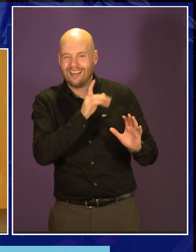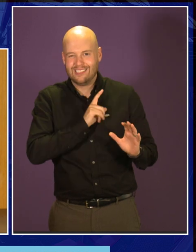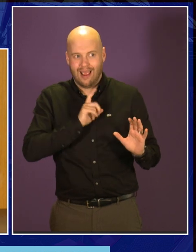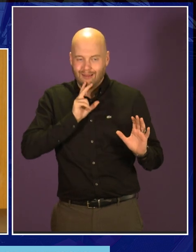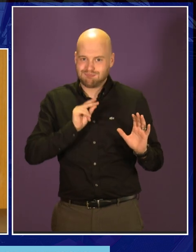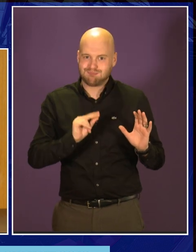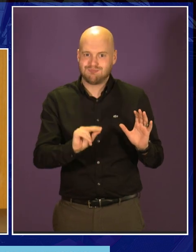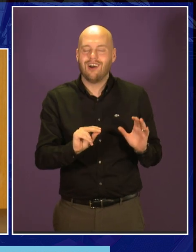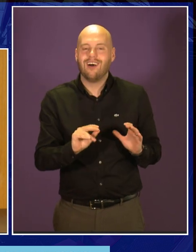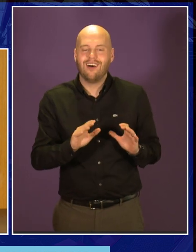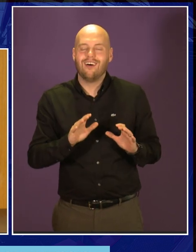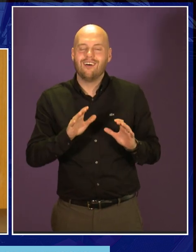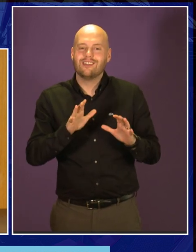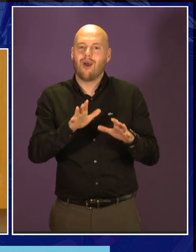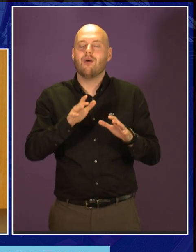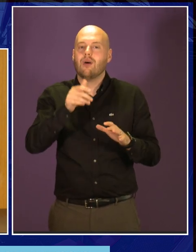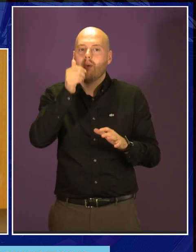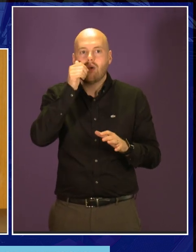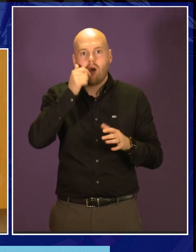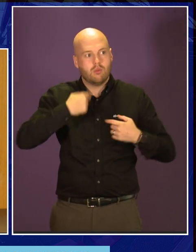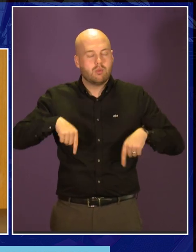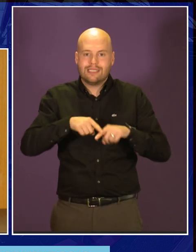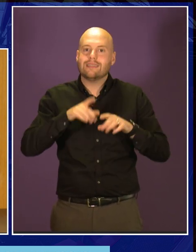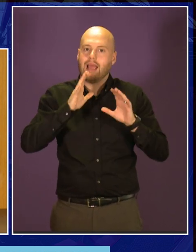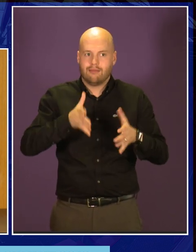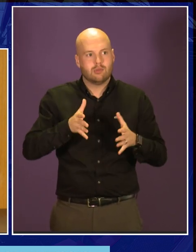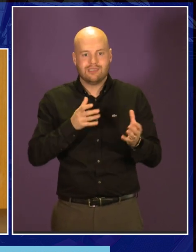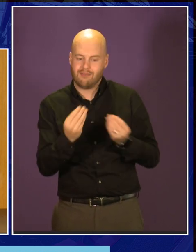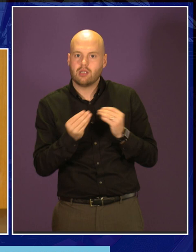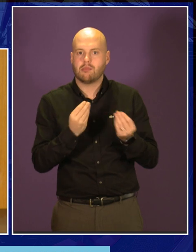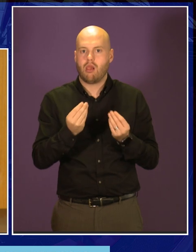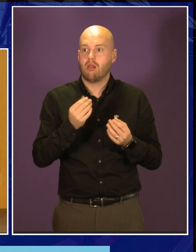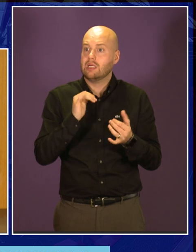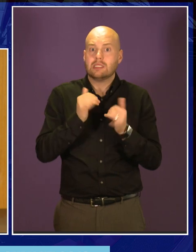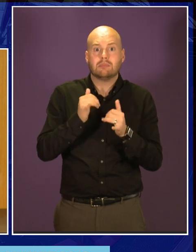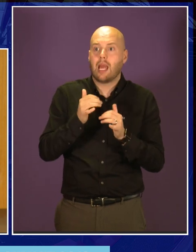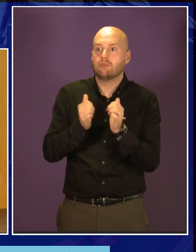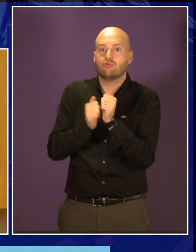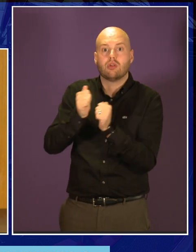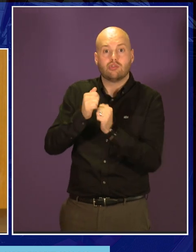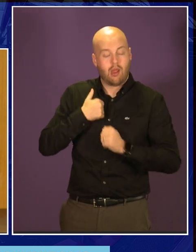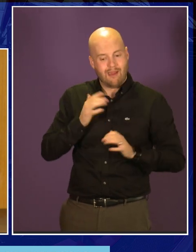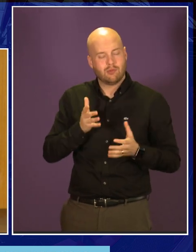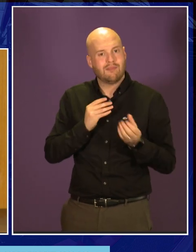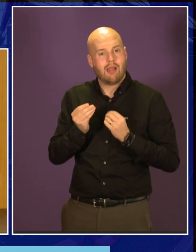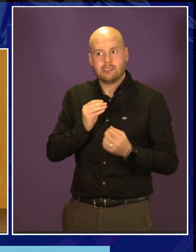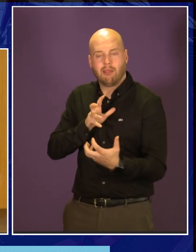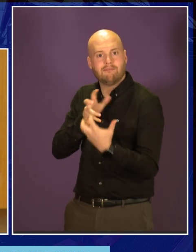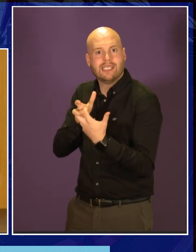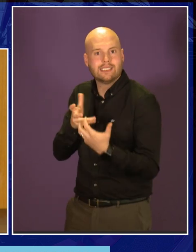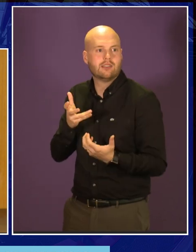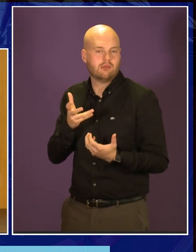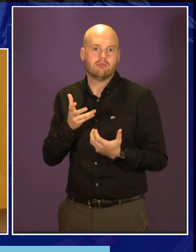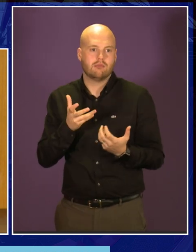As much as that's something that we have to inbuild because there are structures that we need to fit into and boxes that we need to map, there's also the